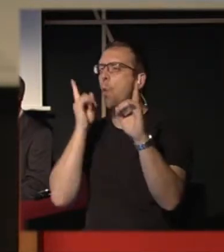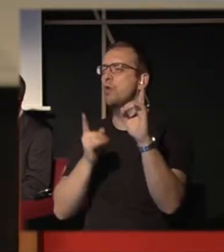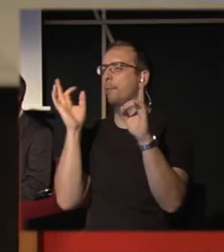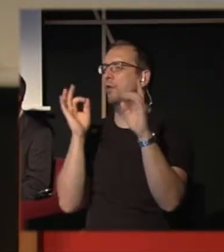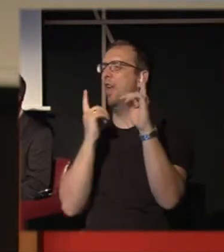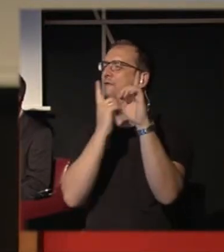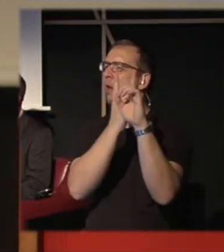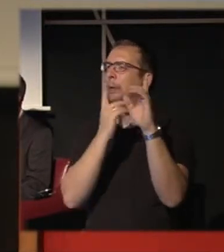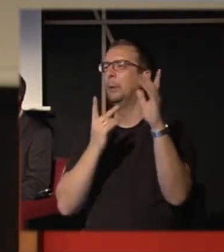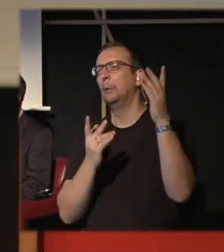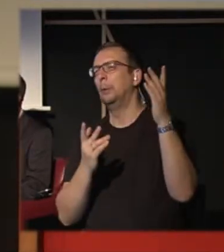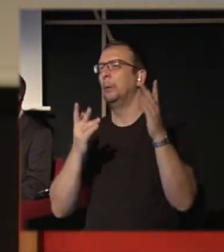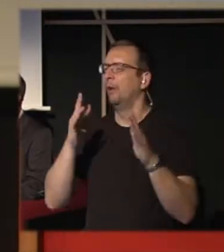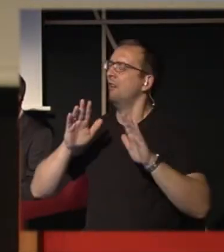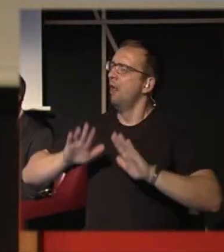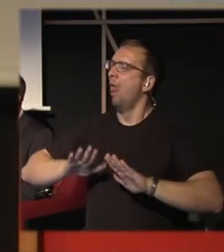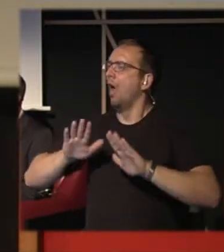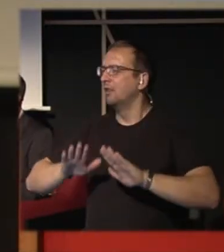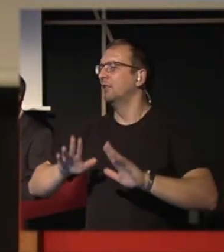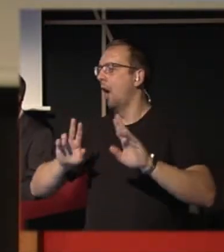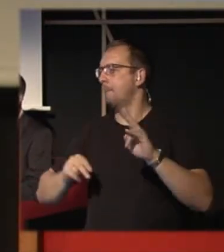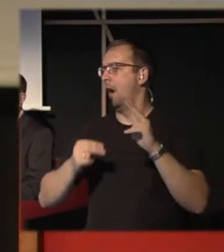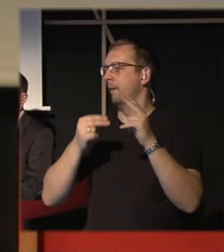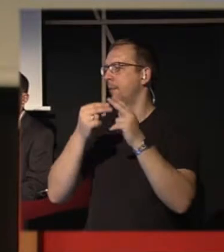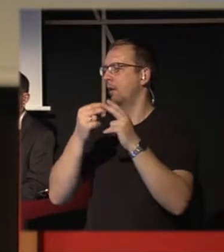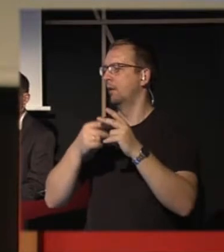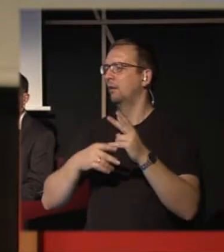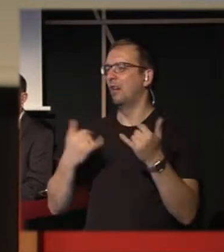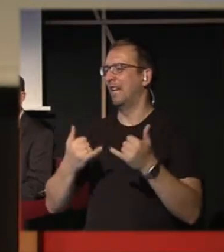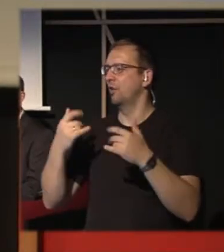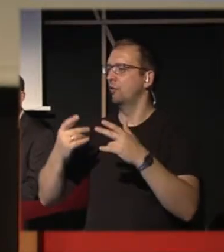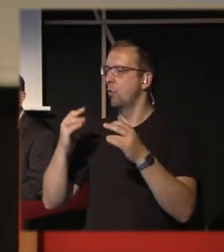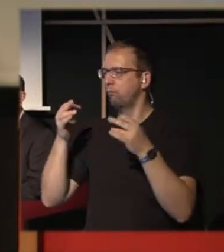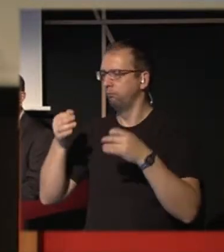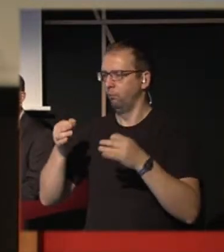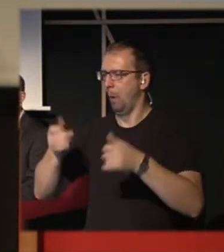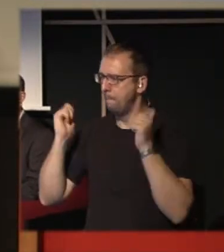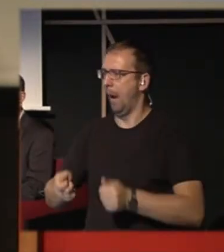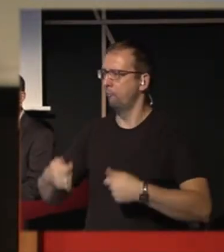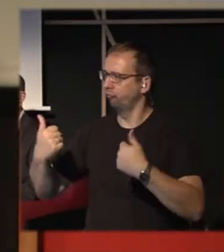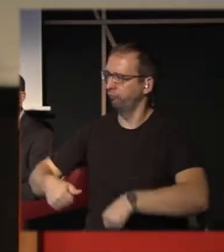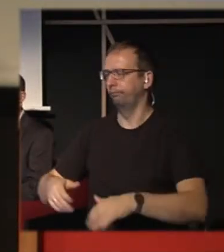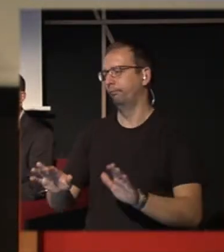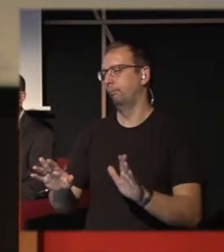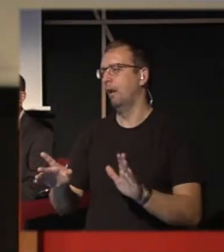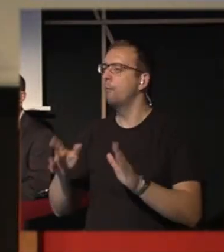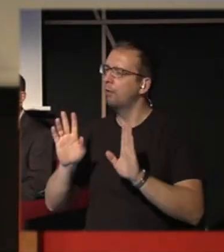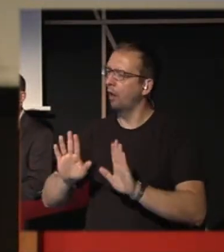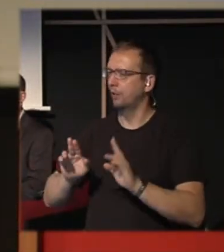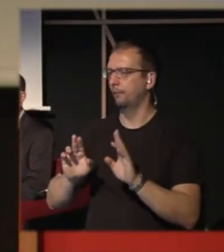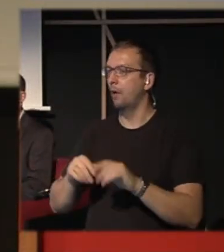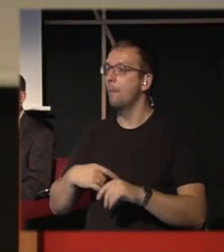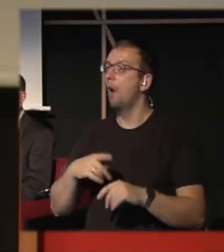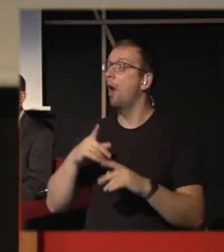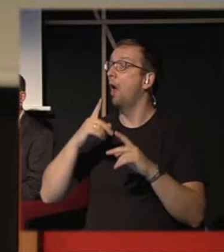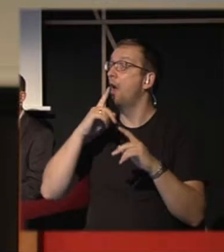contrast between club licensing and financial fair play, because people often confuse the two. So club licensing is any club